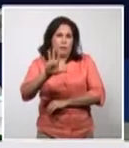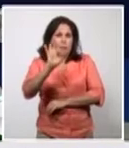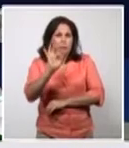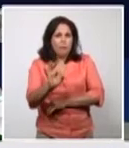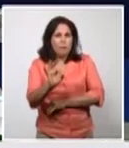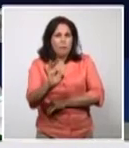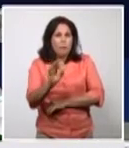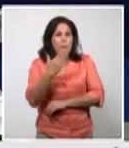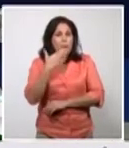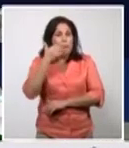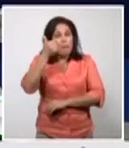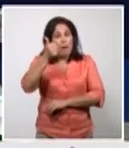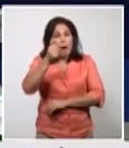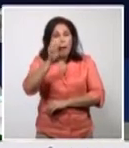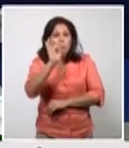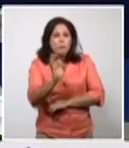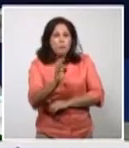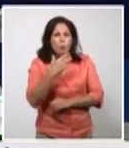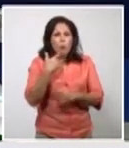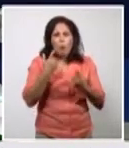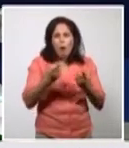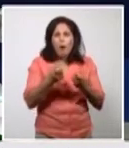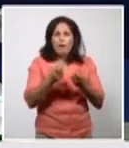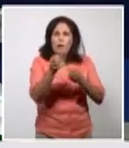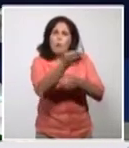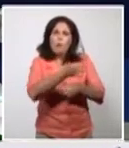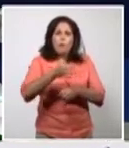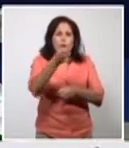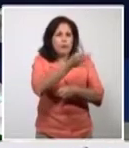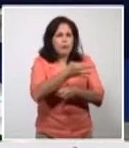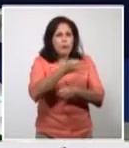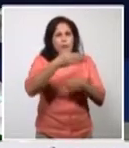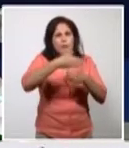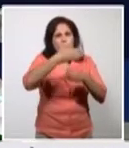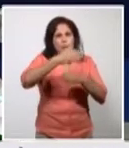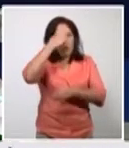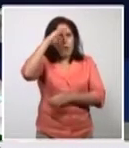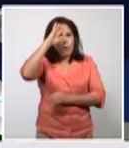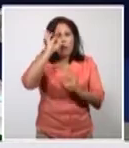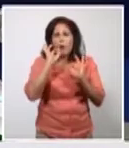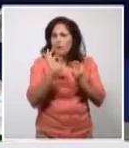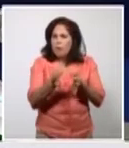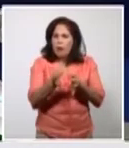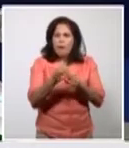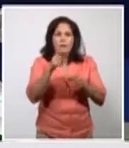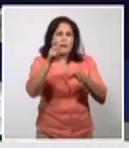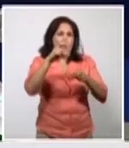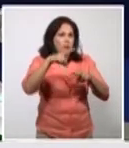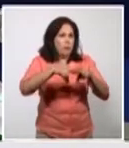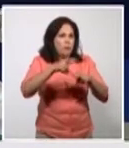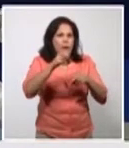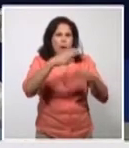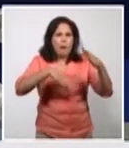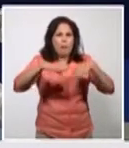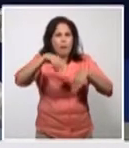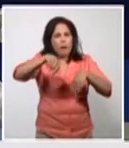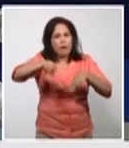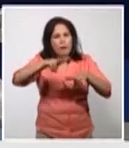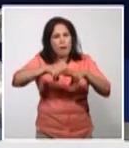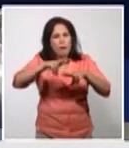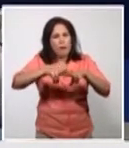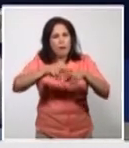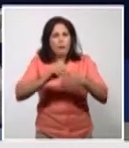935, primarily in the municipalities of Santiago de Cuba, Plaza, Centro Habana, and Playa.